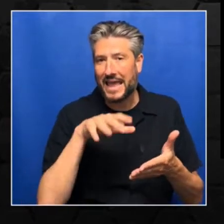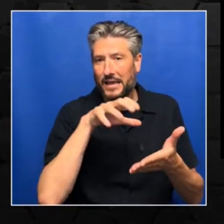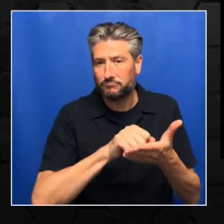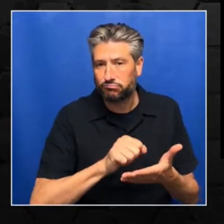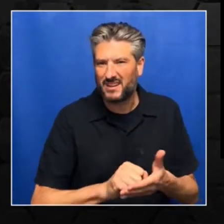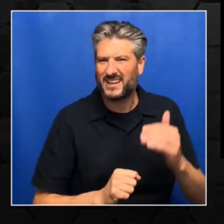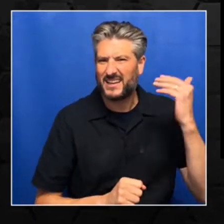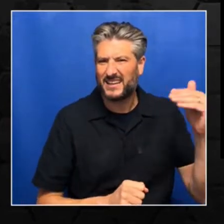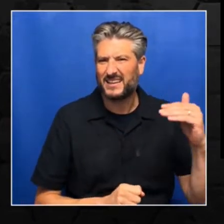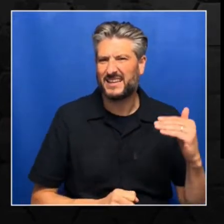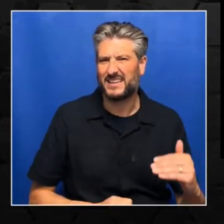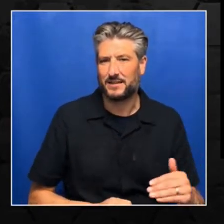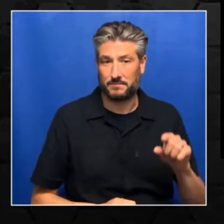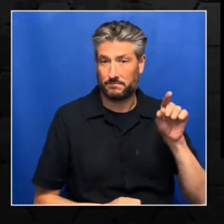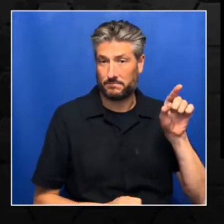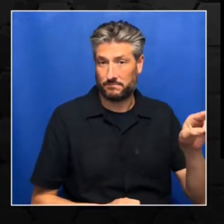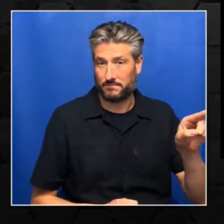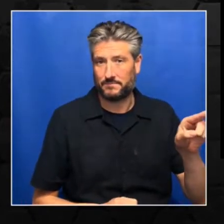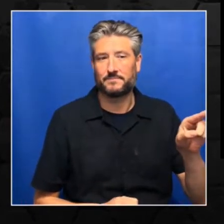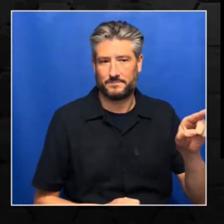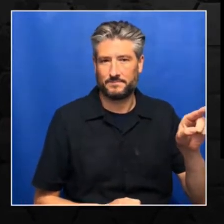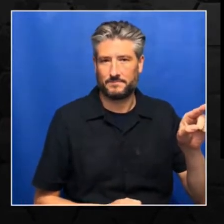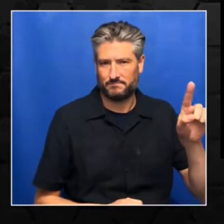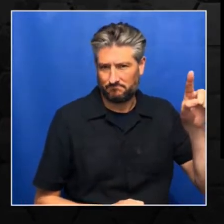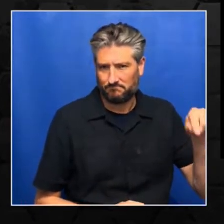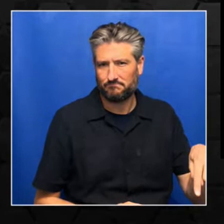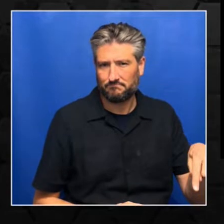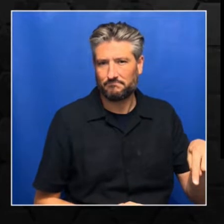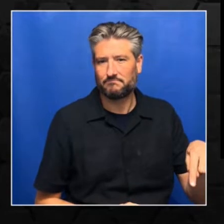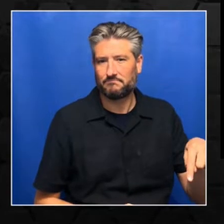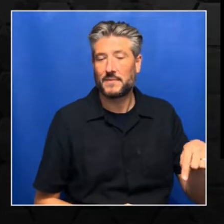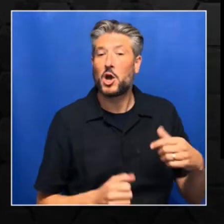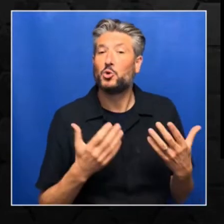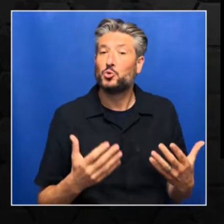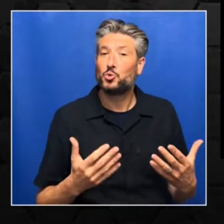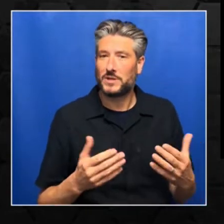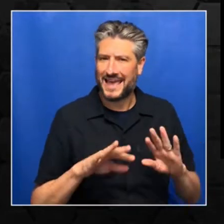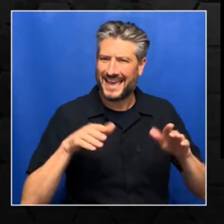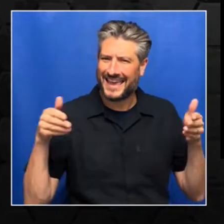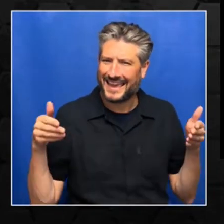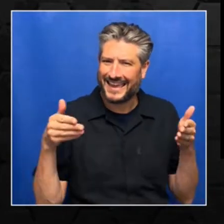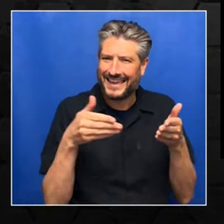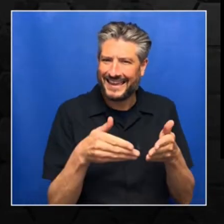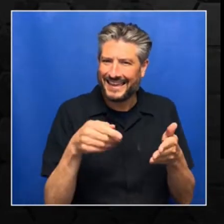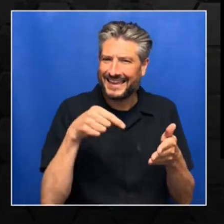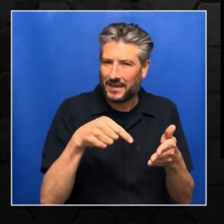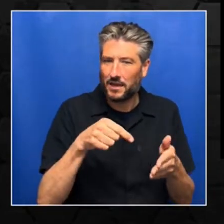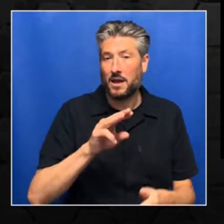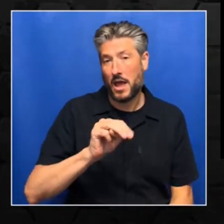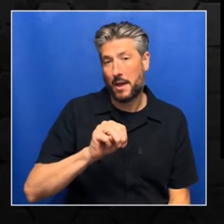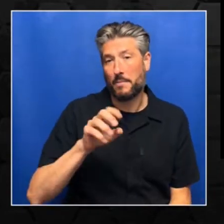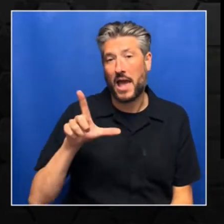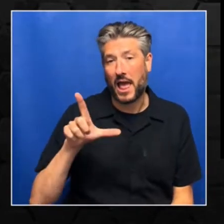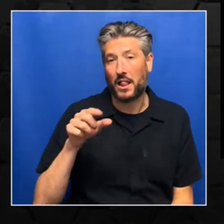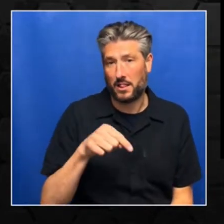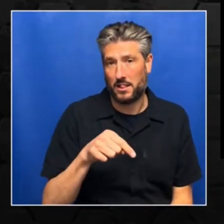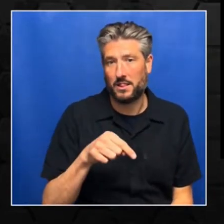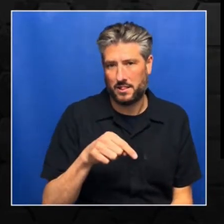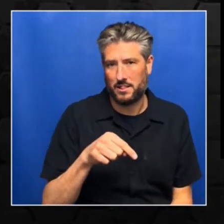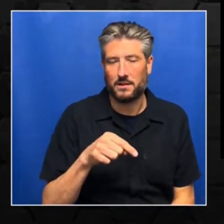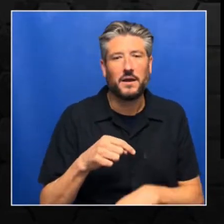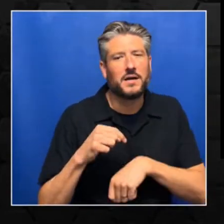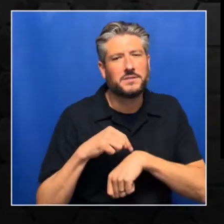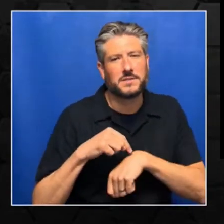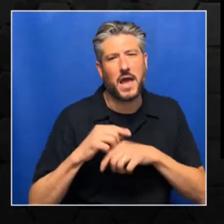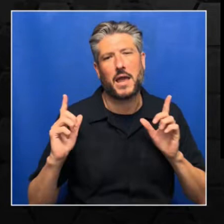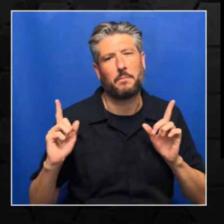and conversational AI. Today, I'll be focusing more on machine learning because of time. I won't be able to